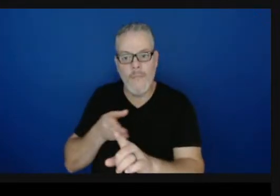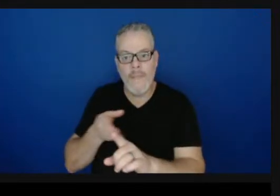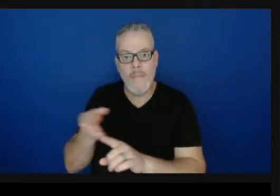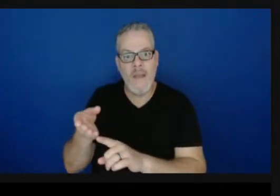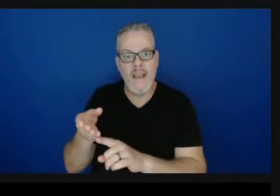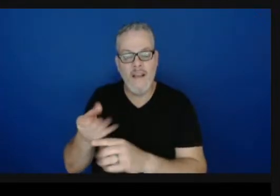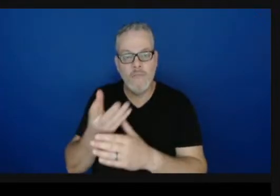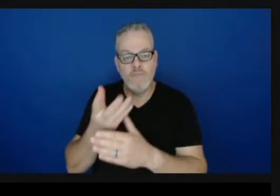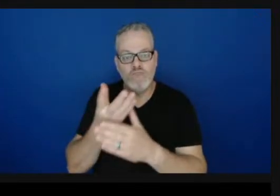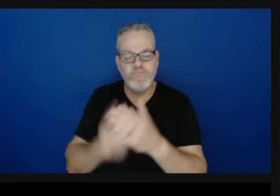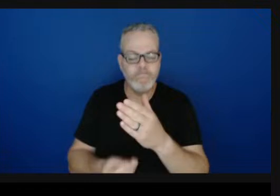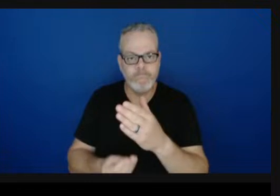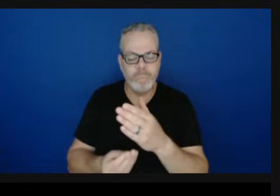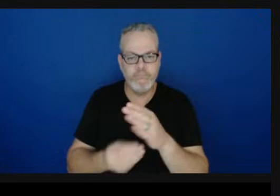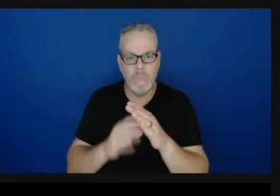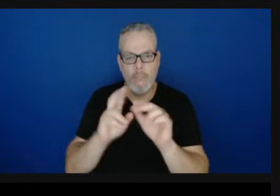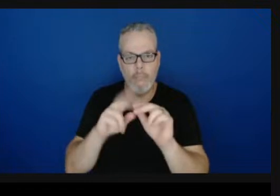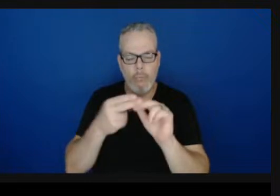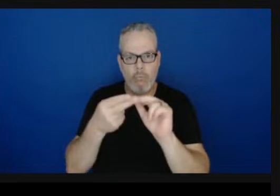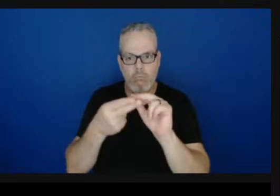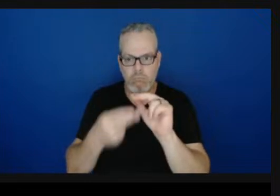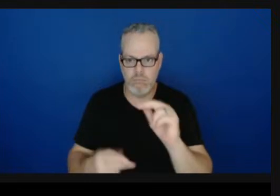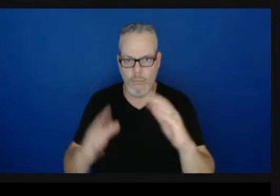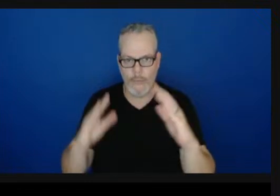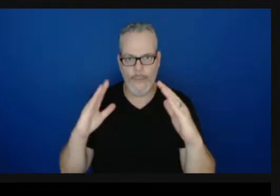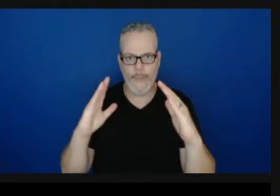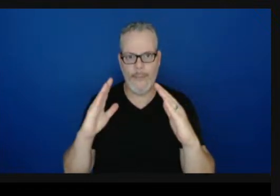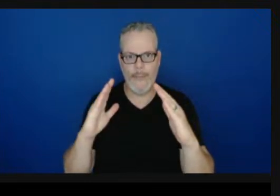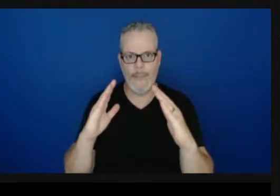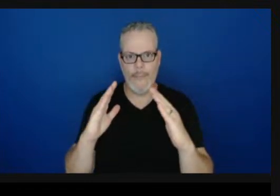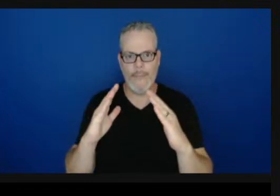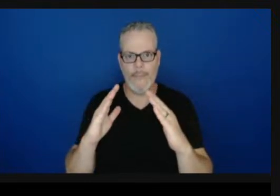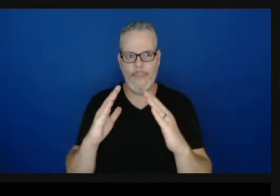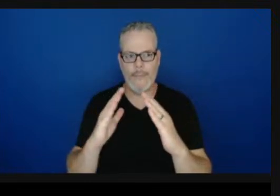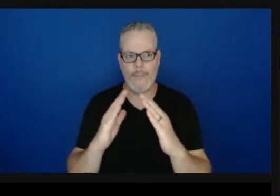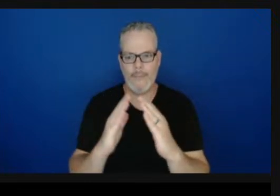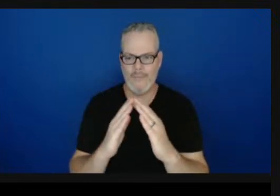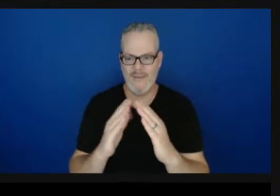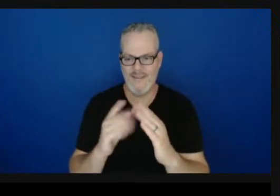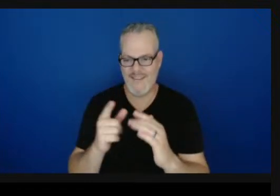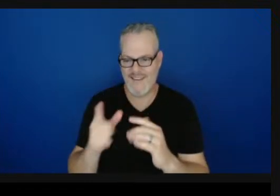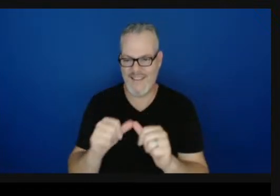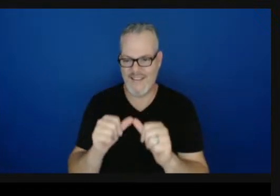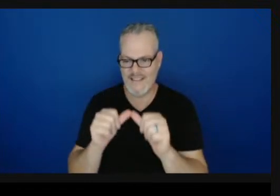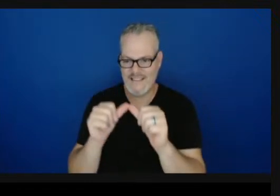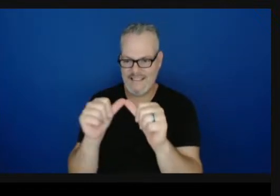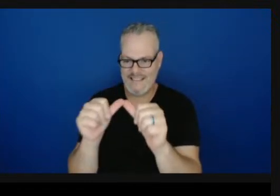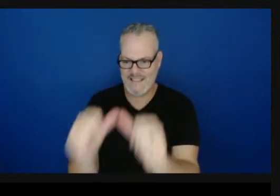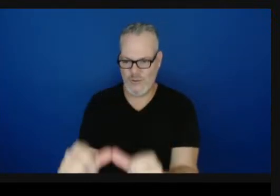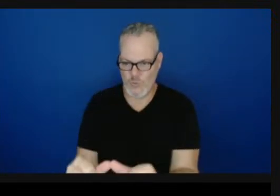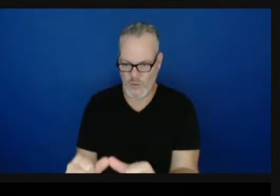this, with a small little hiatus and then a continuation. And then that's where it turned around, was just before the 20th